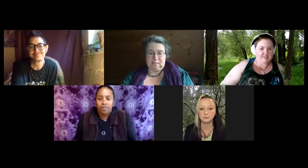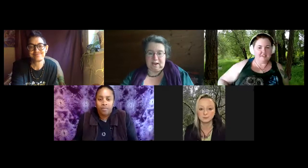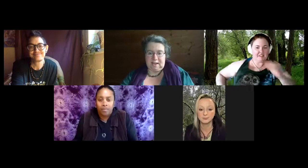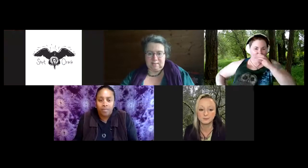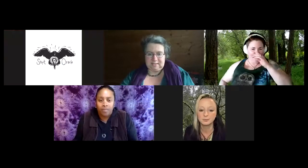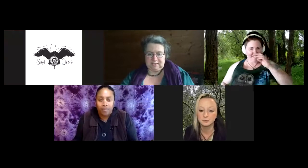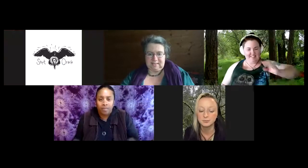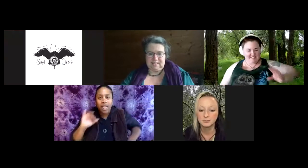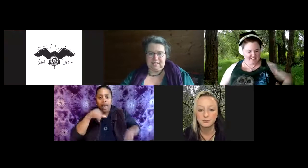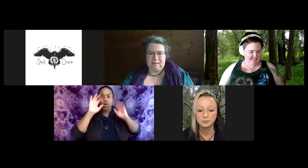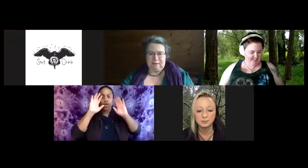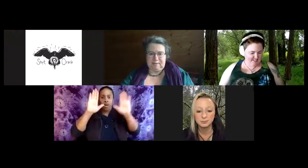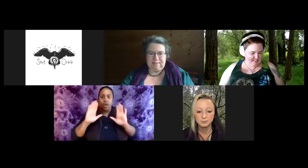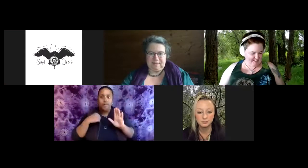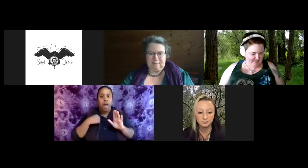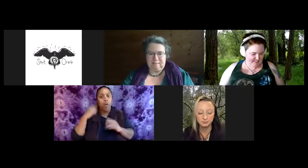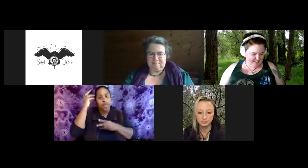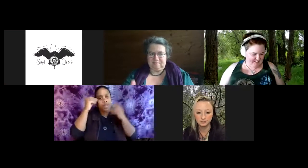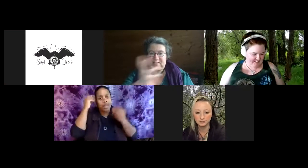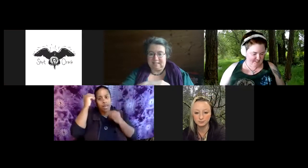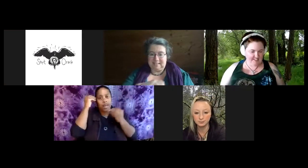Yeah, that was great. I was definitely thinking about